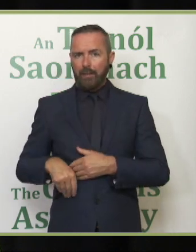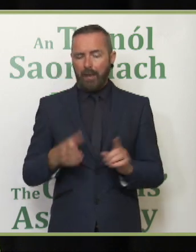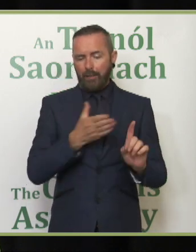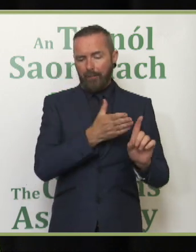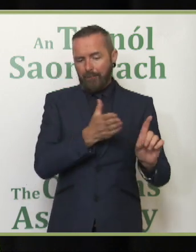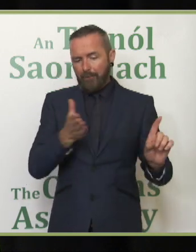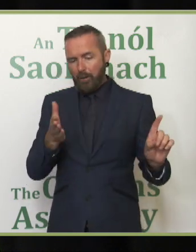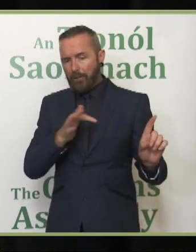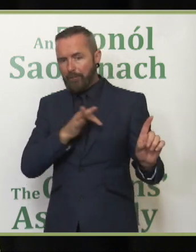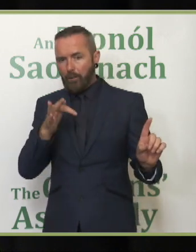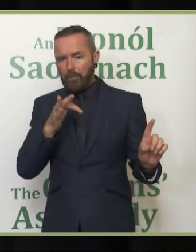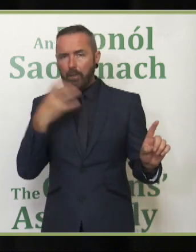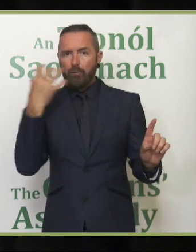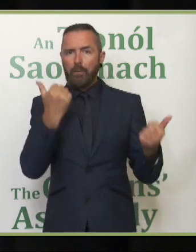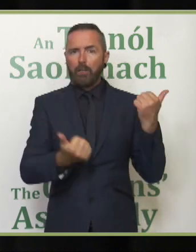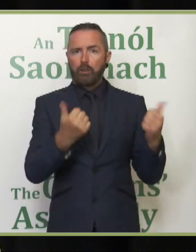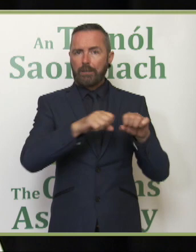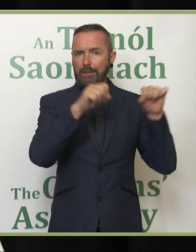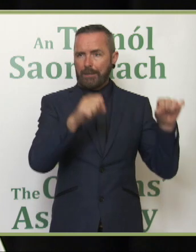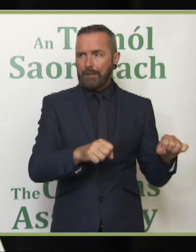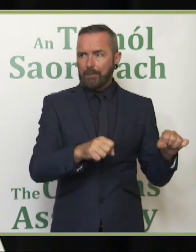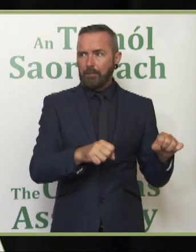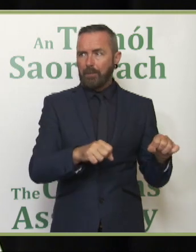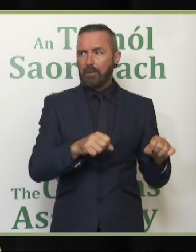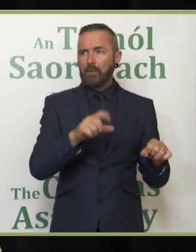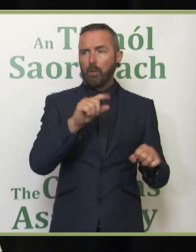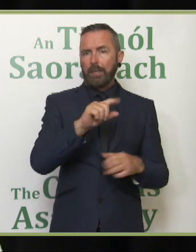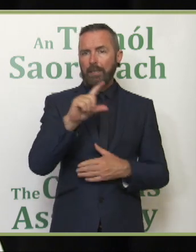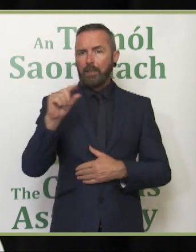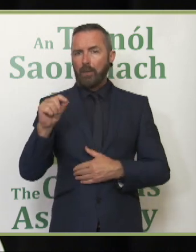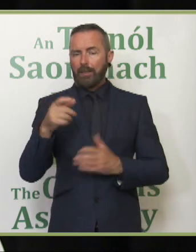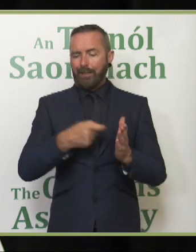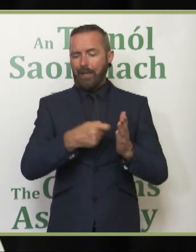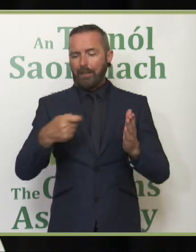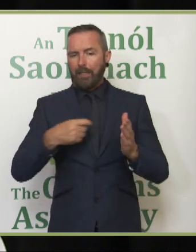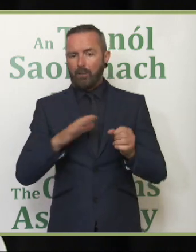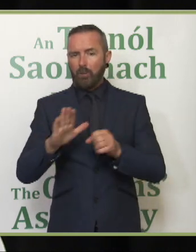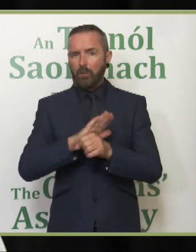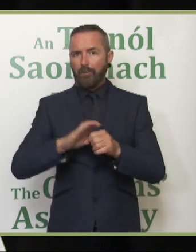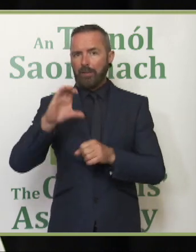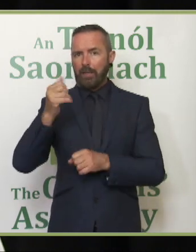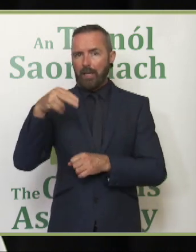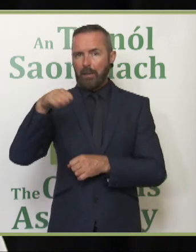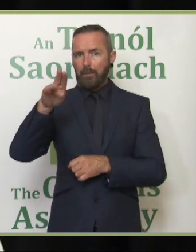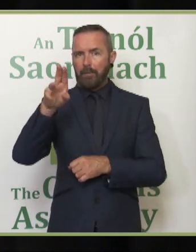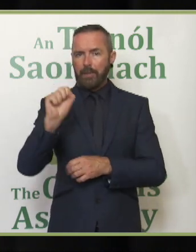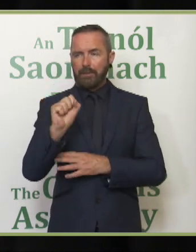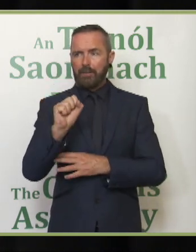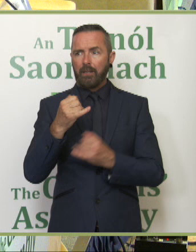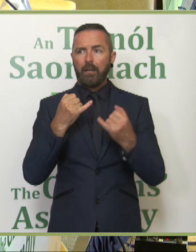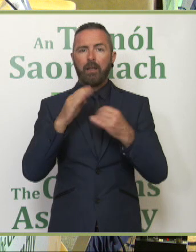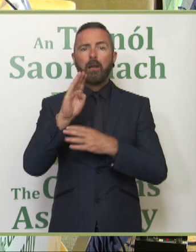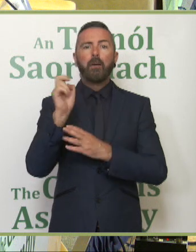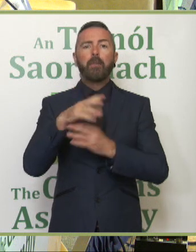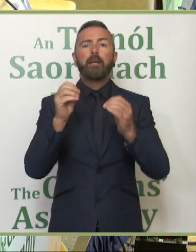from the criminal justice system. In 2020, it was extended to cover cannabis, and as Ben has also mentioned to you,